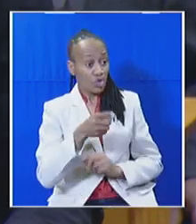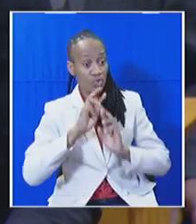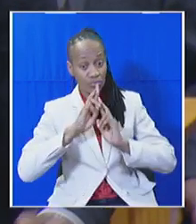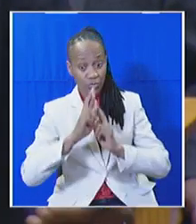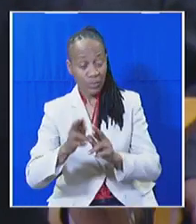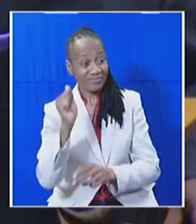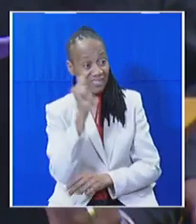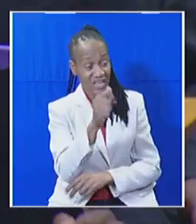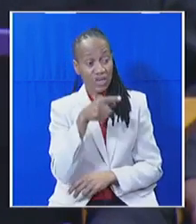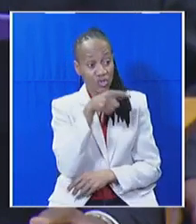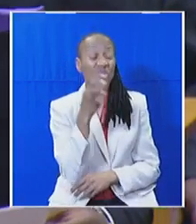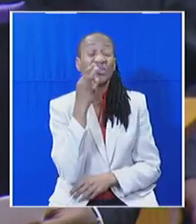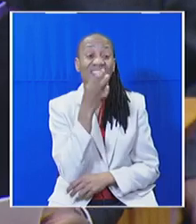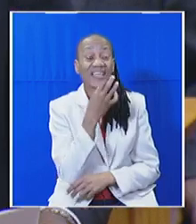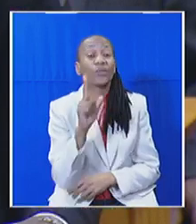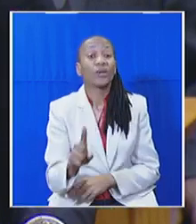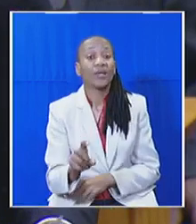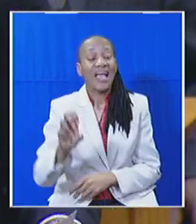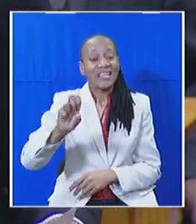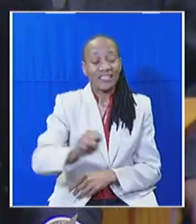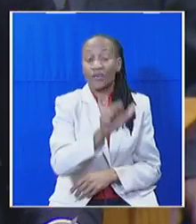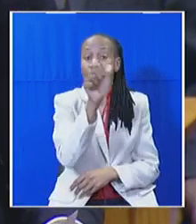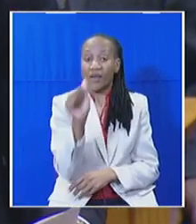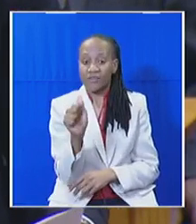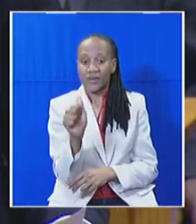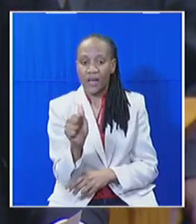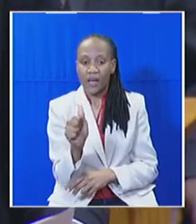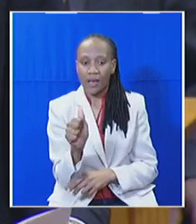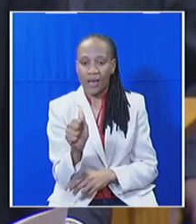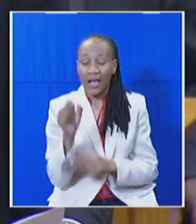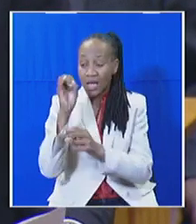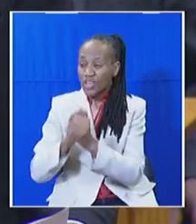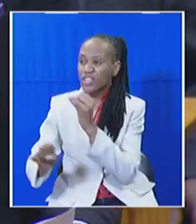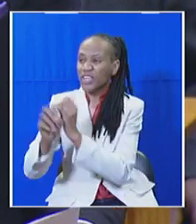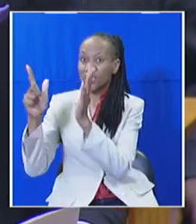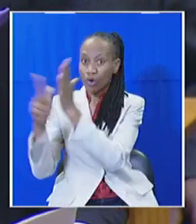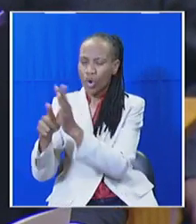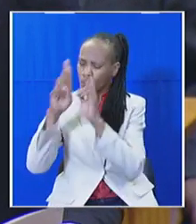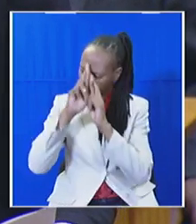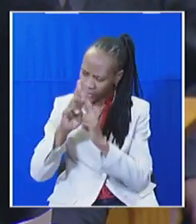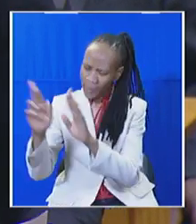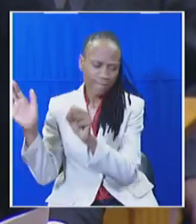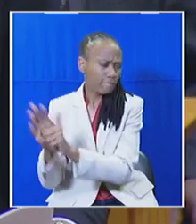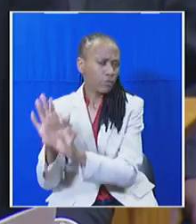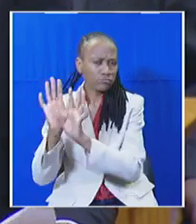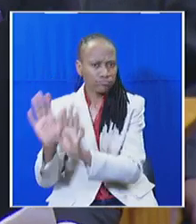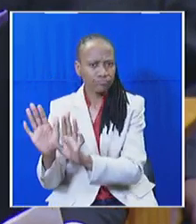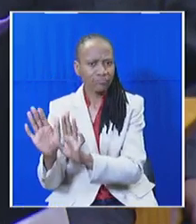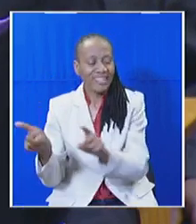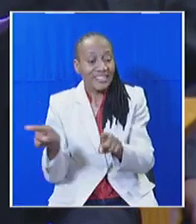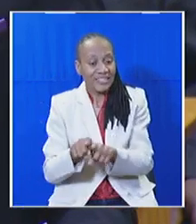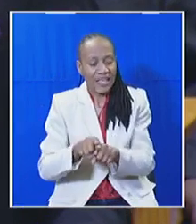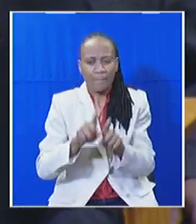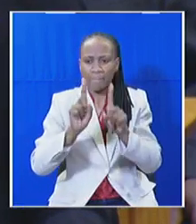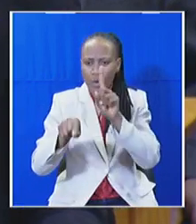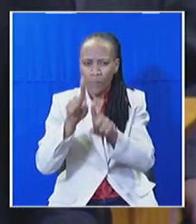parliament. You said, South Africa respects international law and certainly are signatories, and